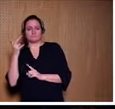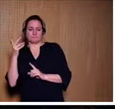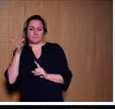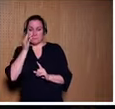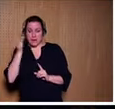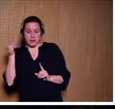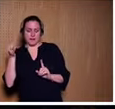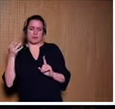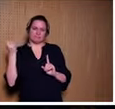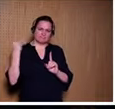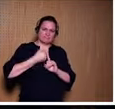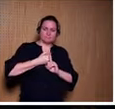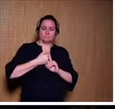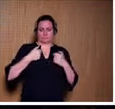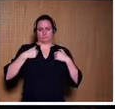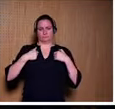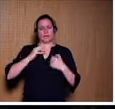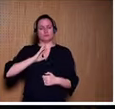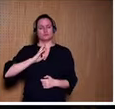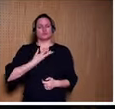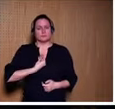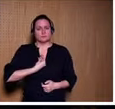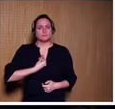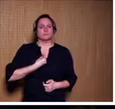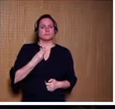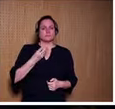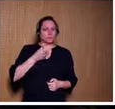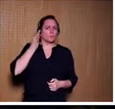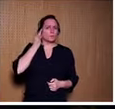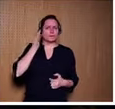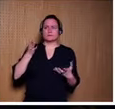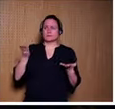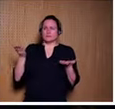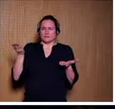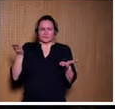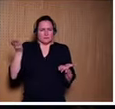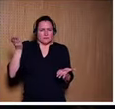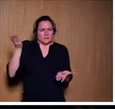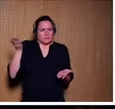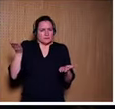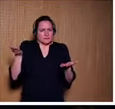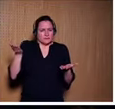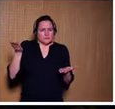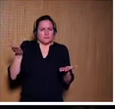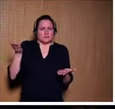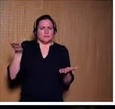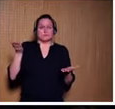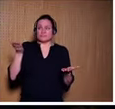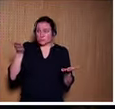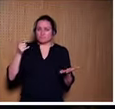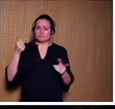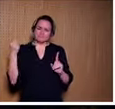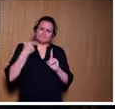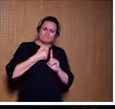a decade-old frame to other trans people in the first place. And it as well enhances prejudice and